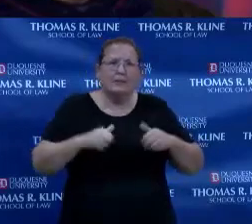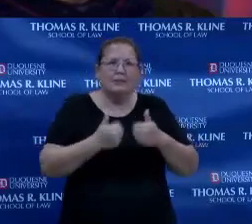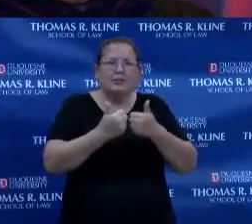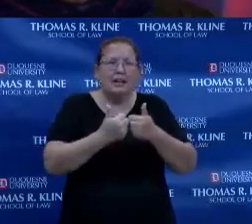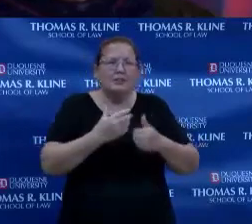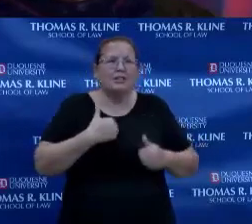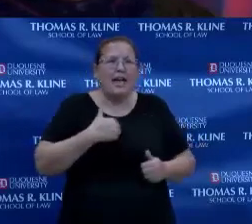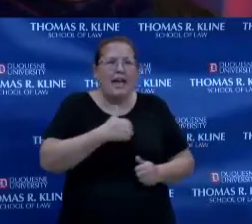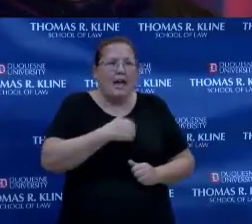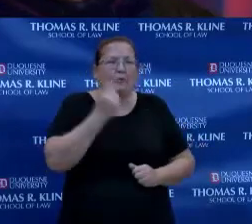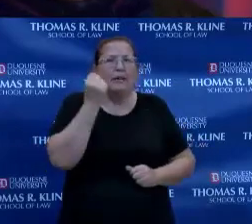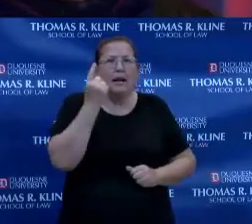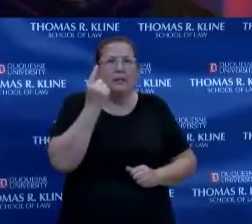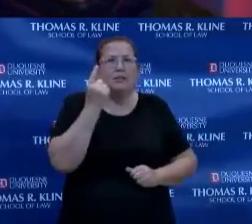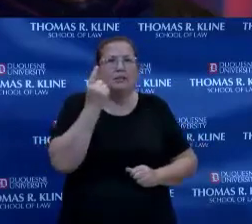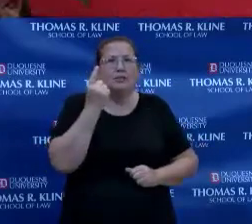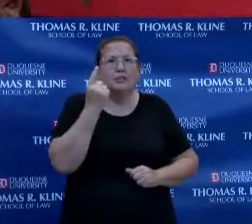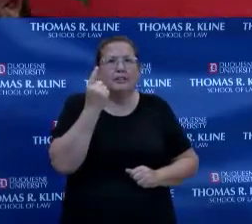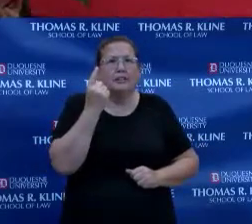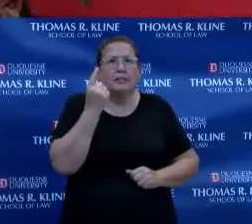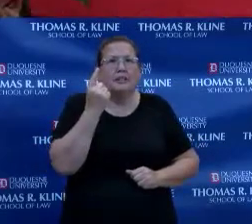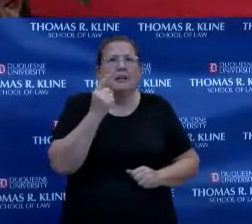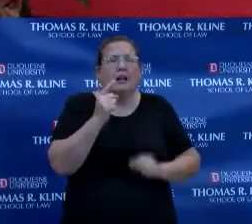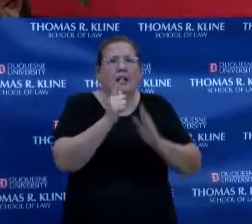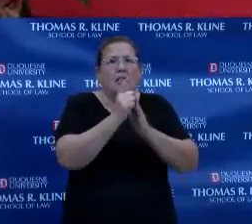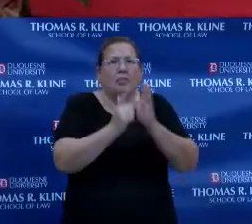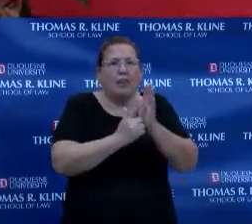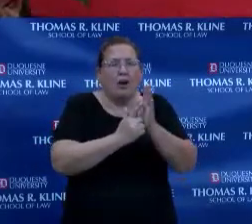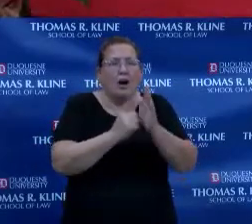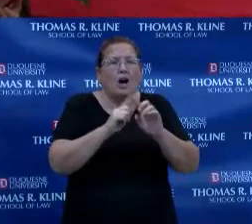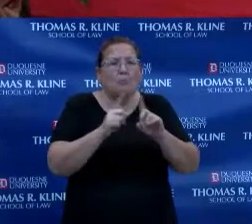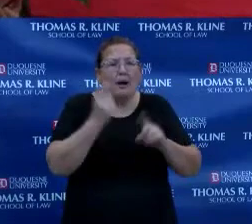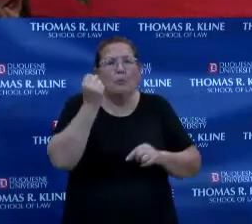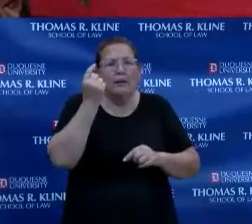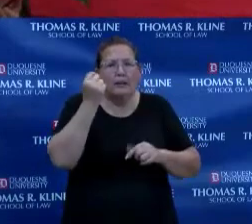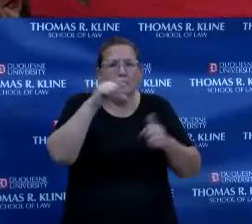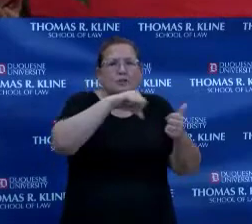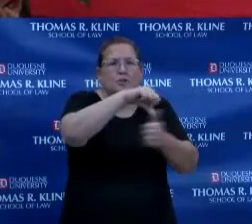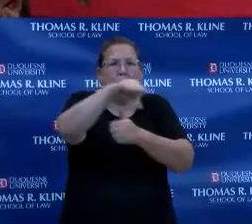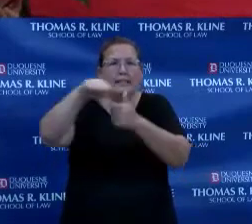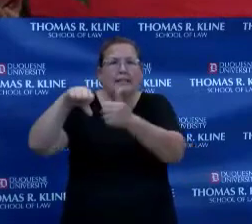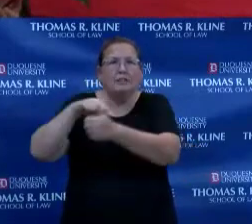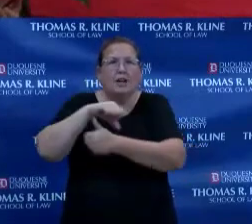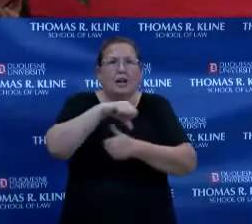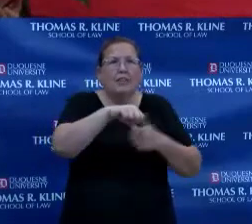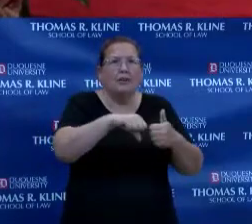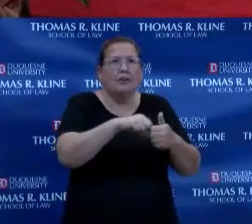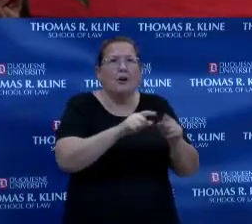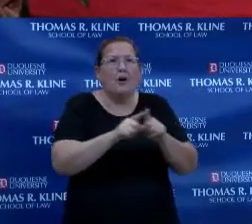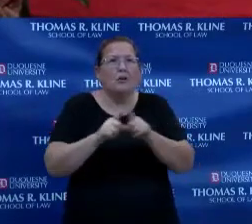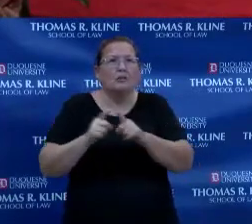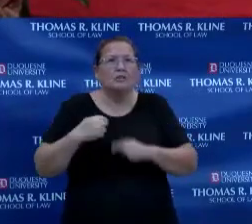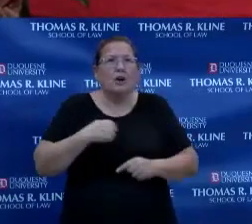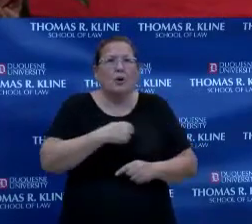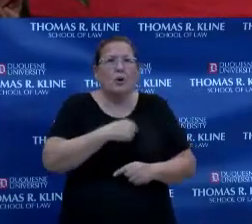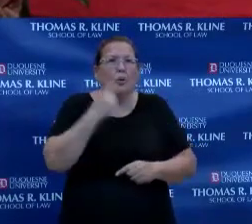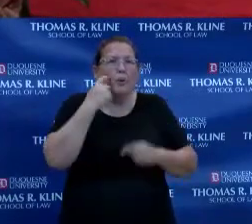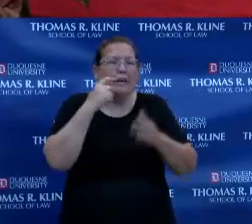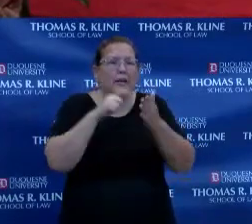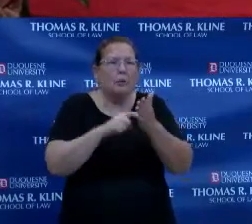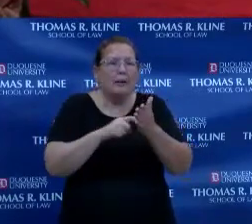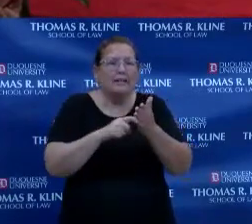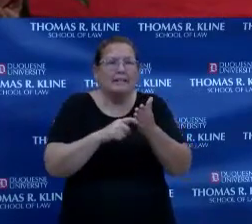and respect not only the ever-changing law, but each other. We also witnessed the historic donation